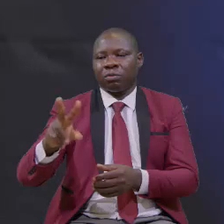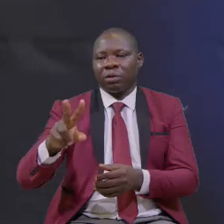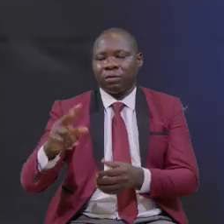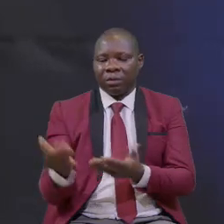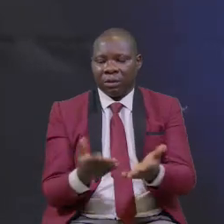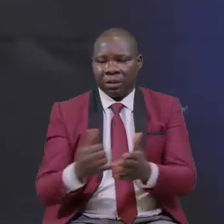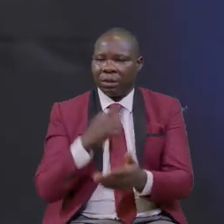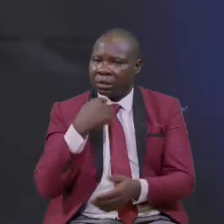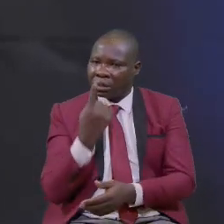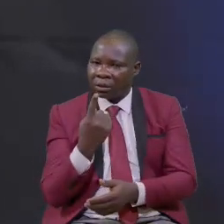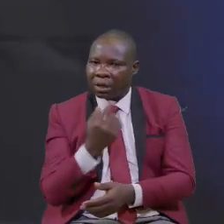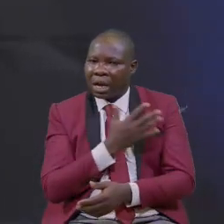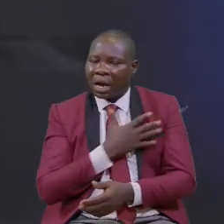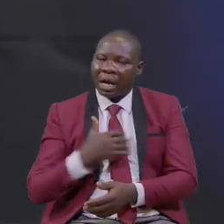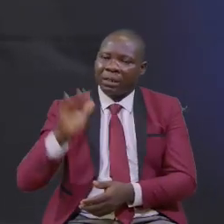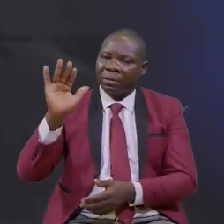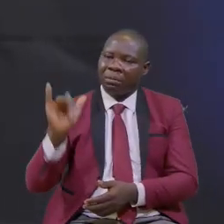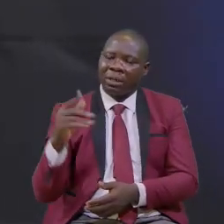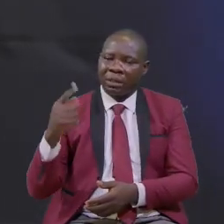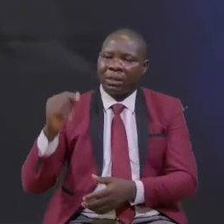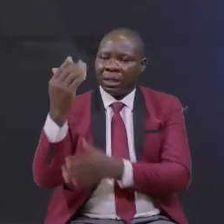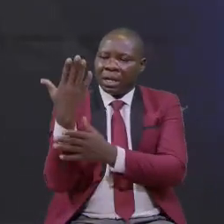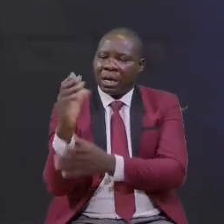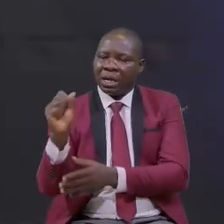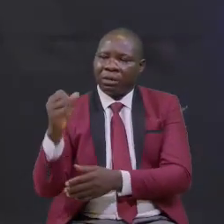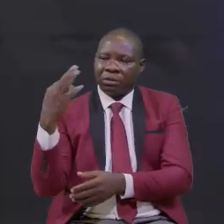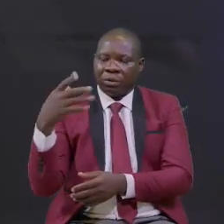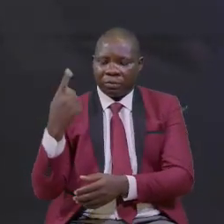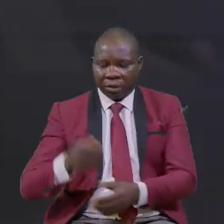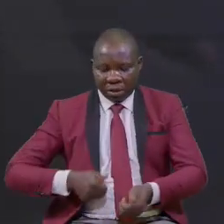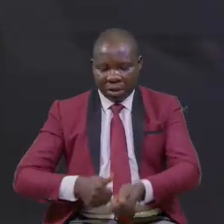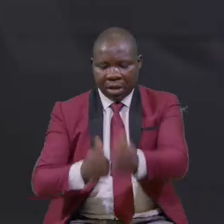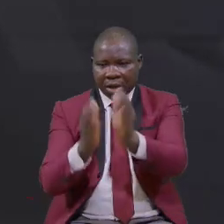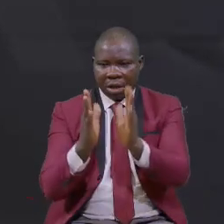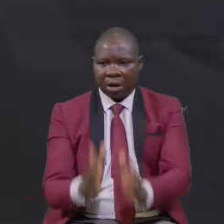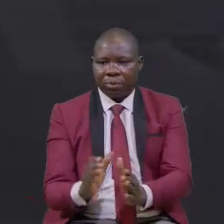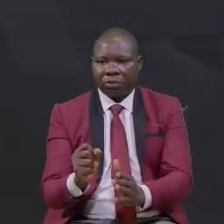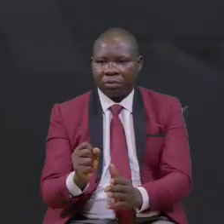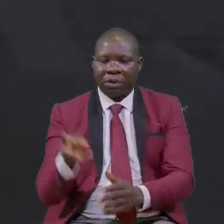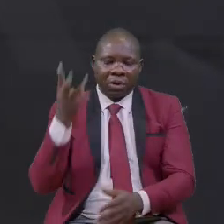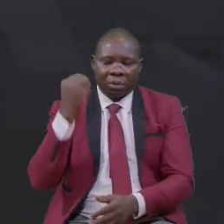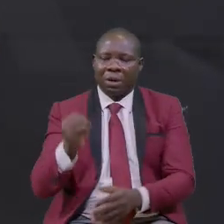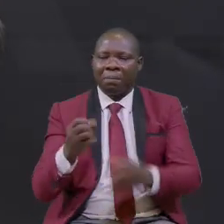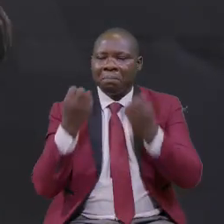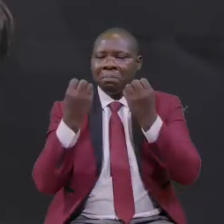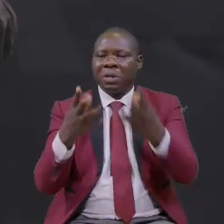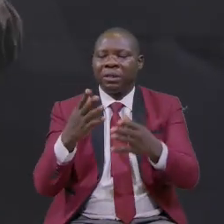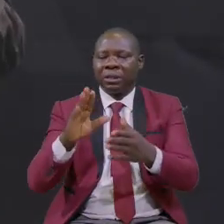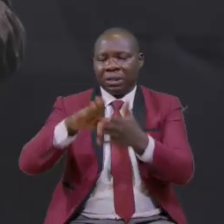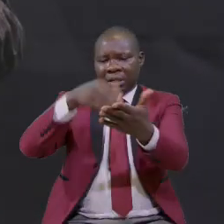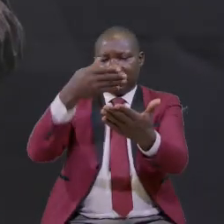says, and by the hands of the apostles were many signs